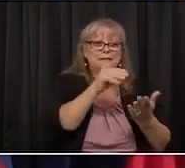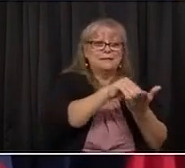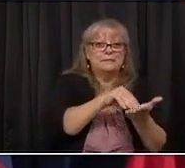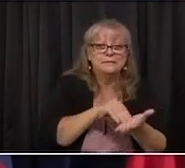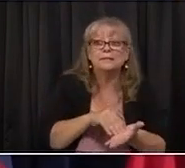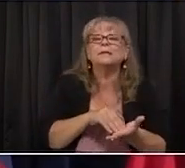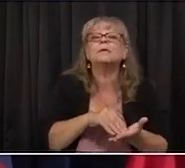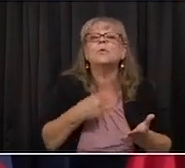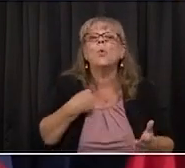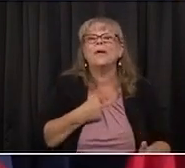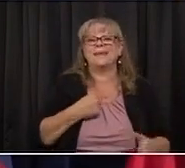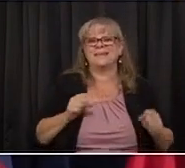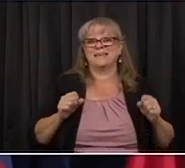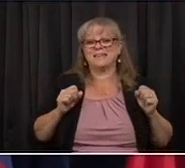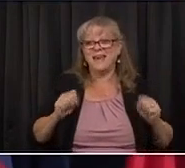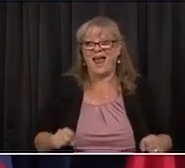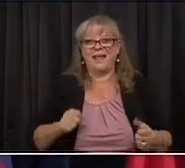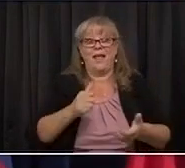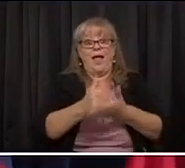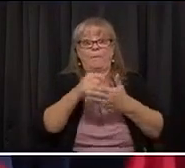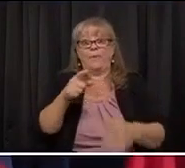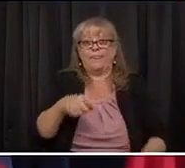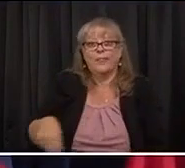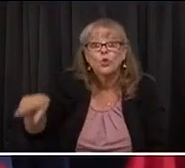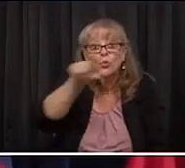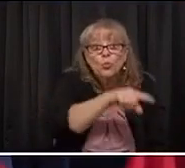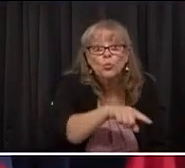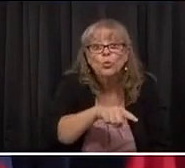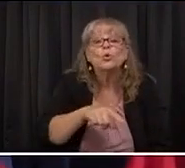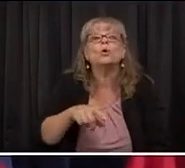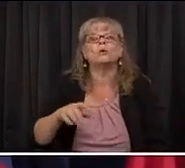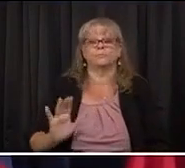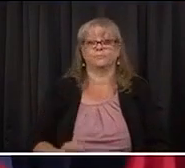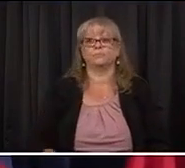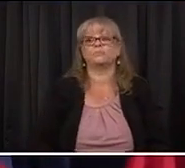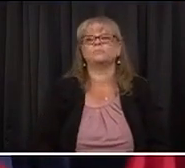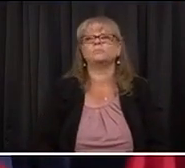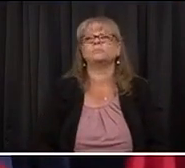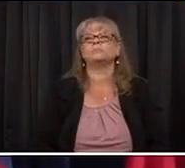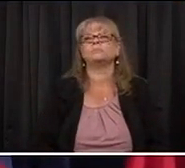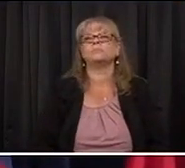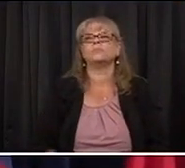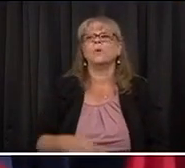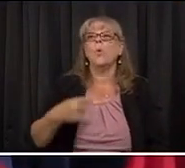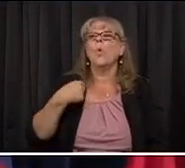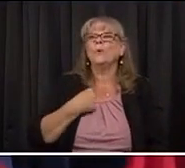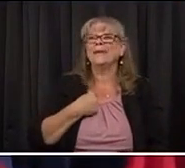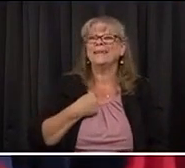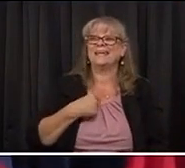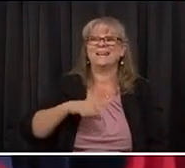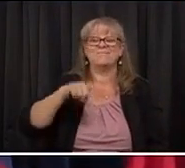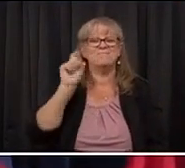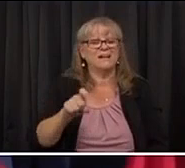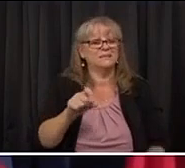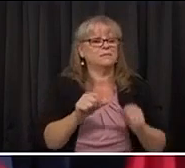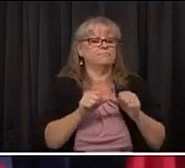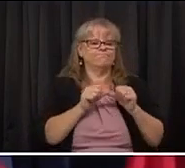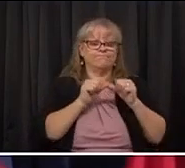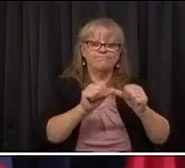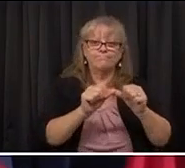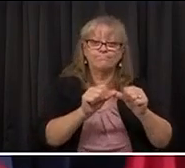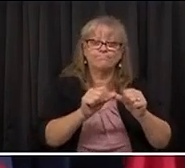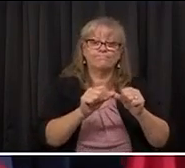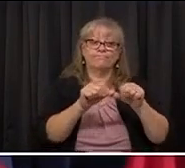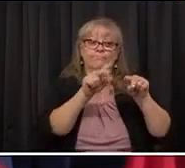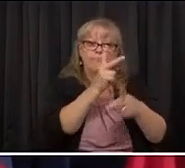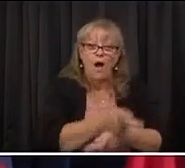to help you face the challenges that lie ahead. So continue to be safe, be vigilant. Let's stop this trend